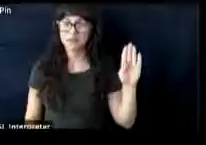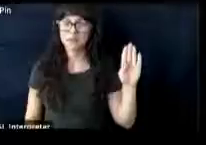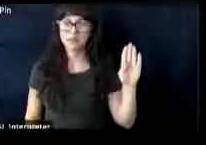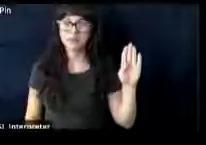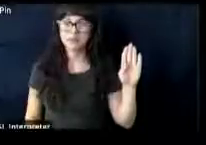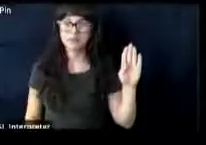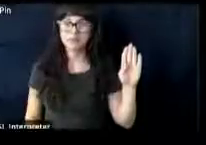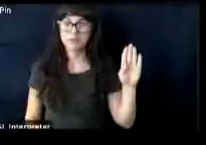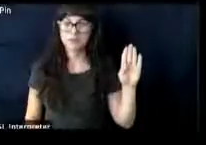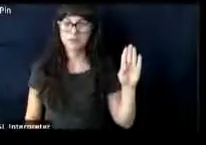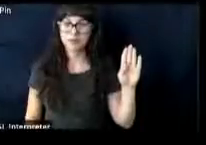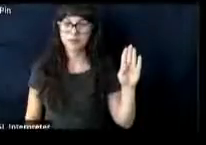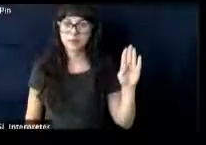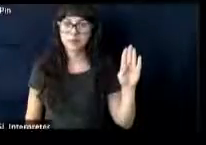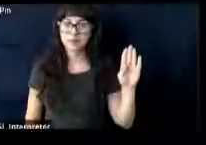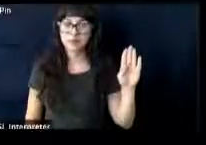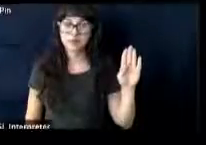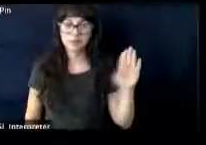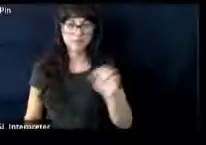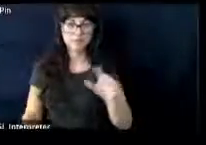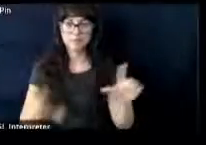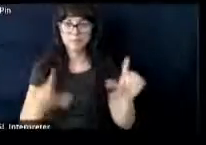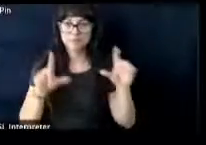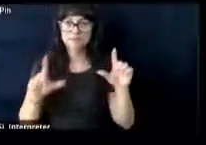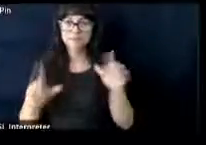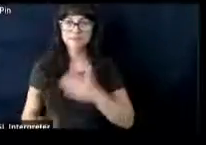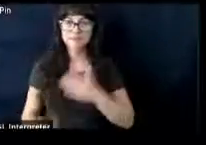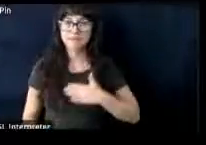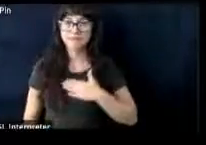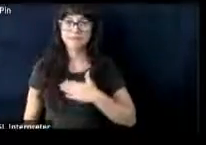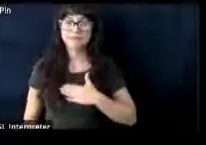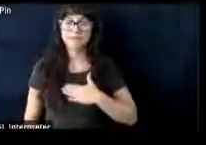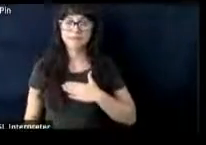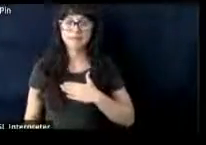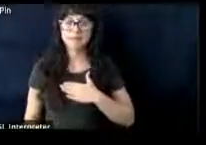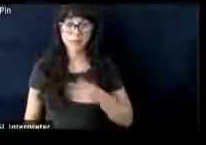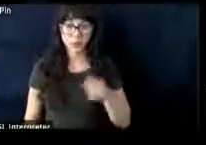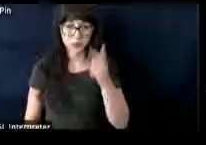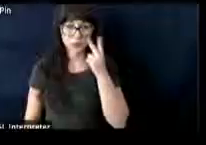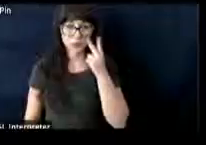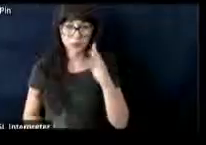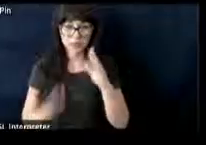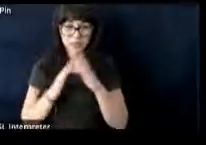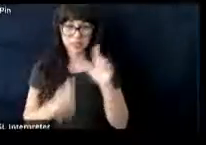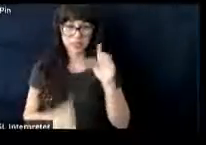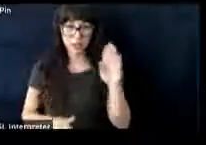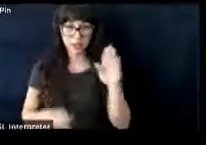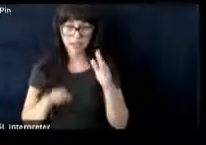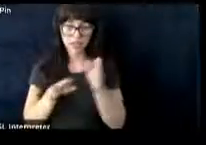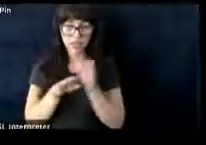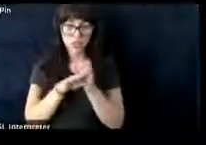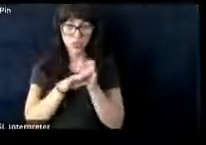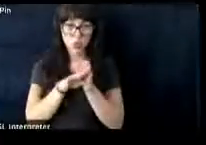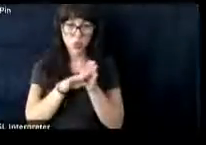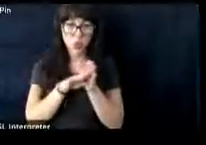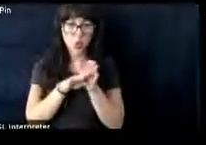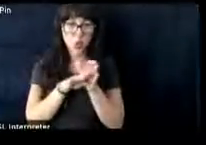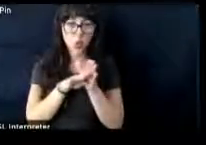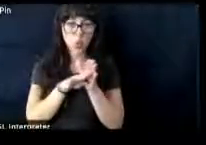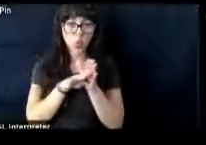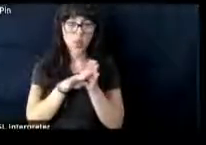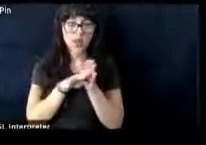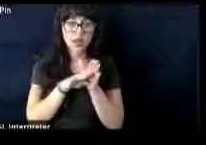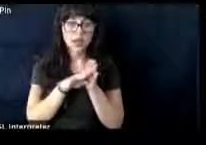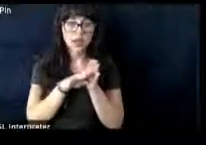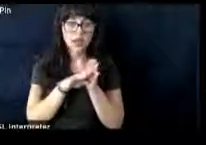could designate that, please. And as you see, the city of Long Beach off the shore there is, or along the shoreline